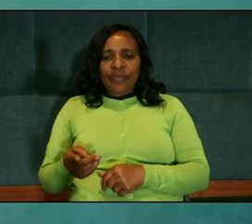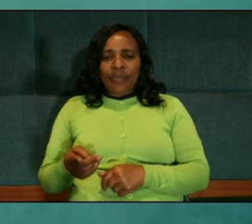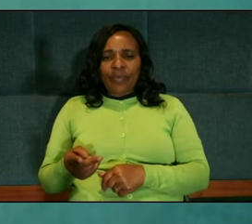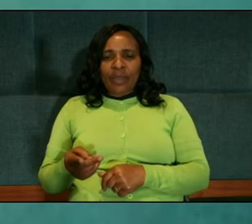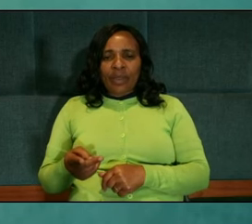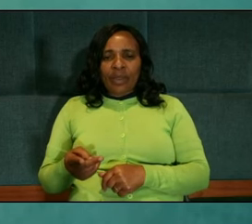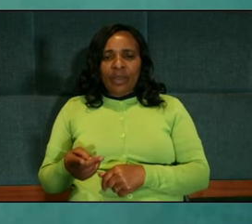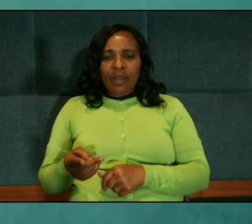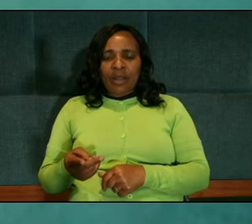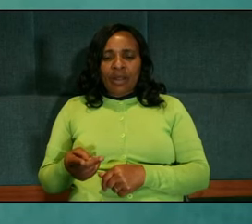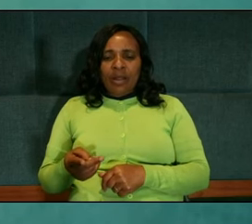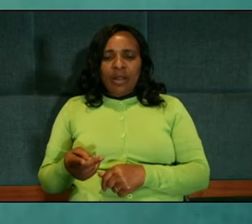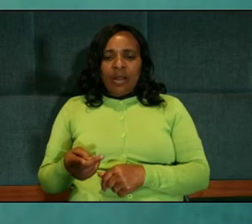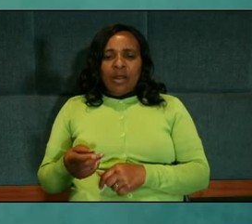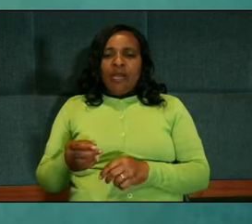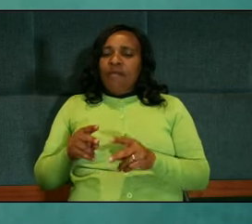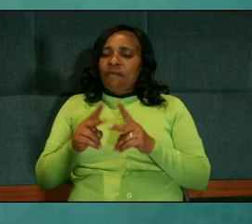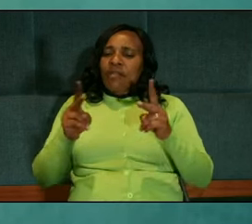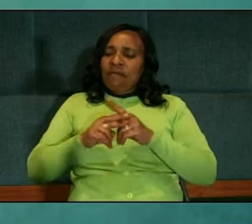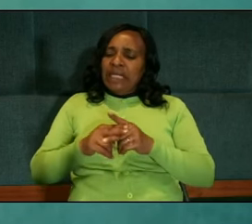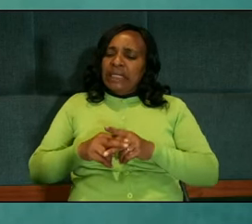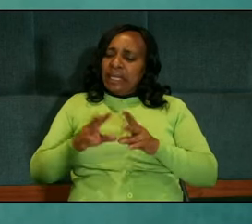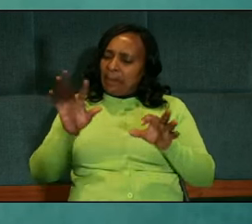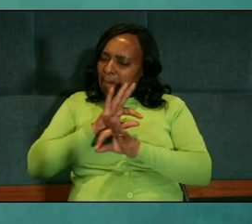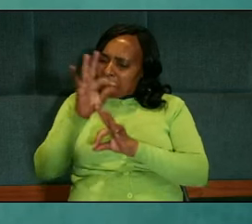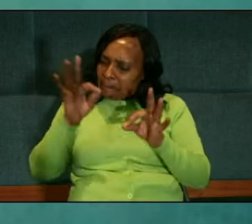so convenient for the time.